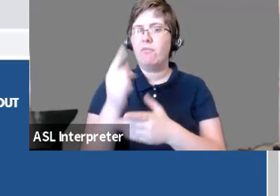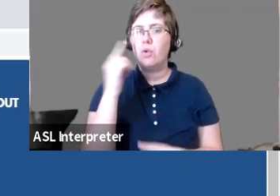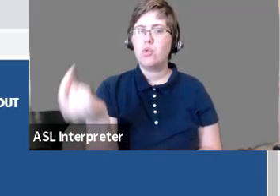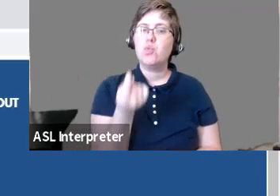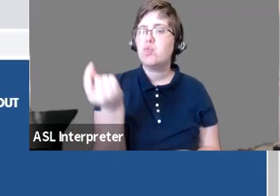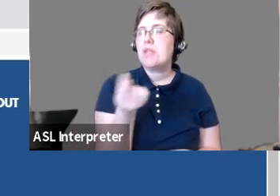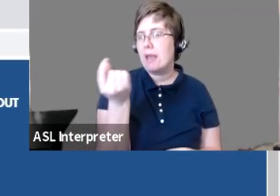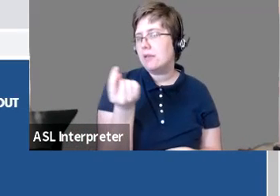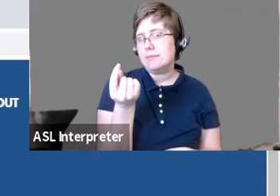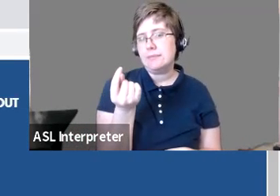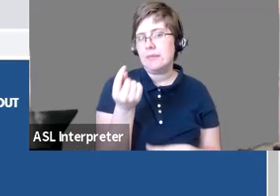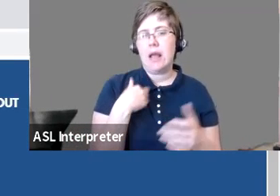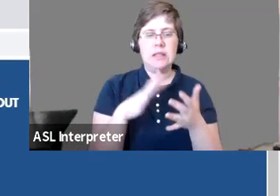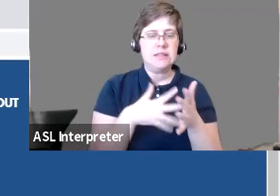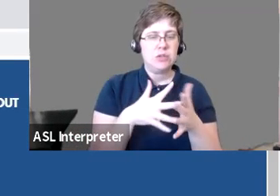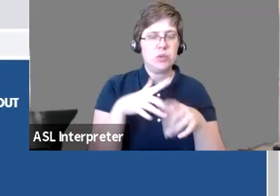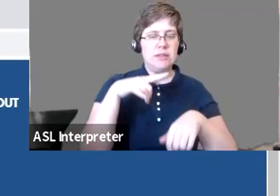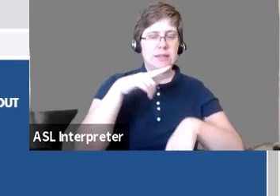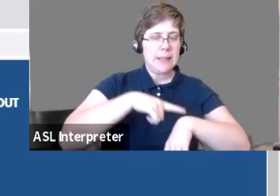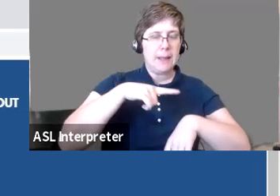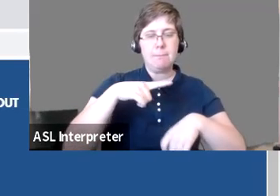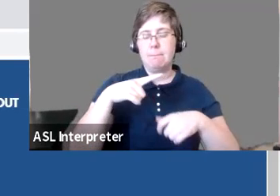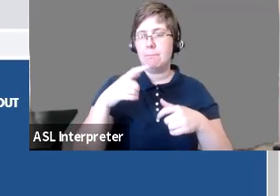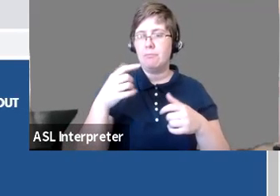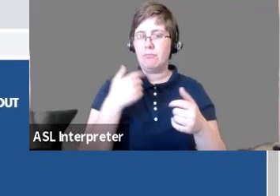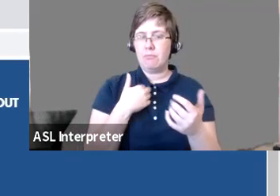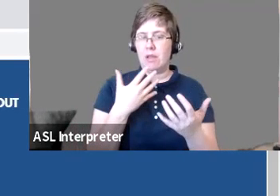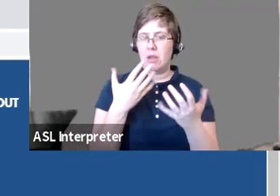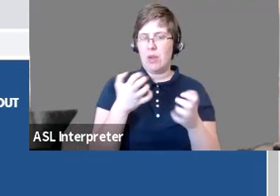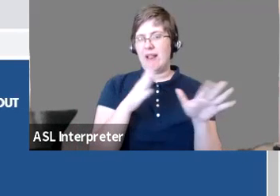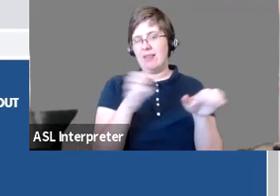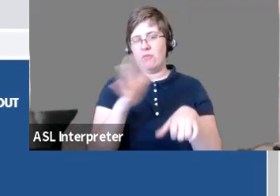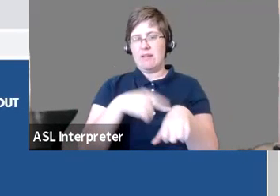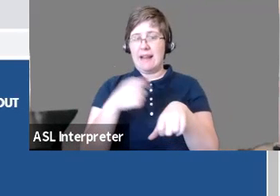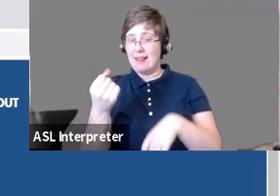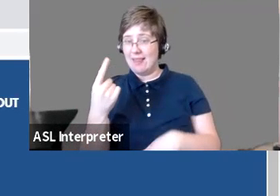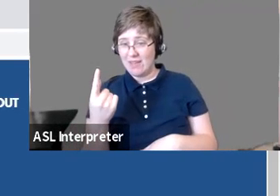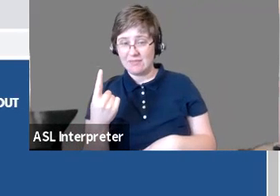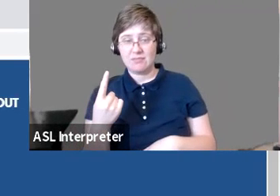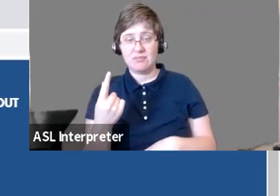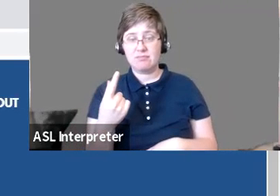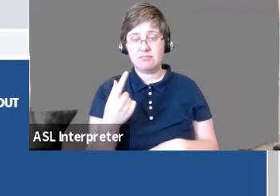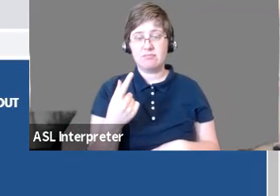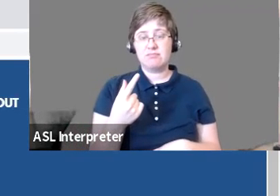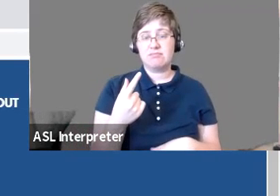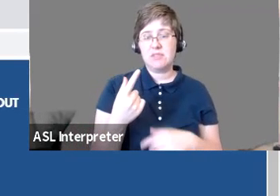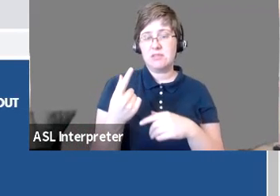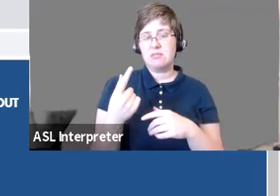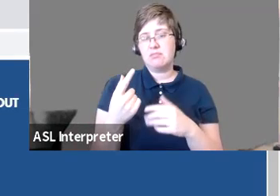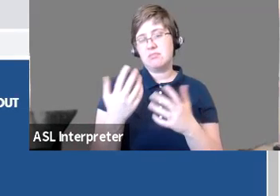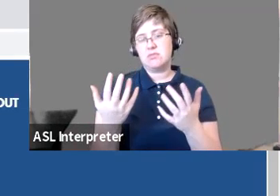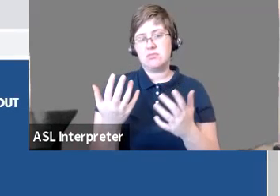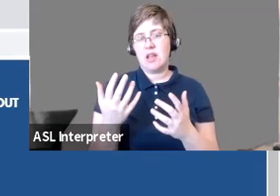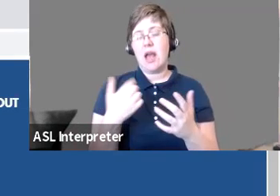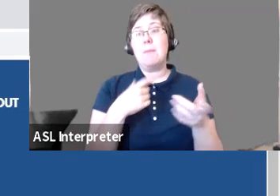Tuesday. I'll schedule an appointment time that I'd like to leave around 11, so I'm there about, noon by the time